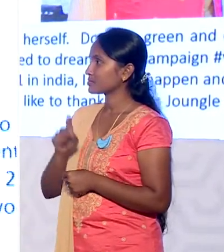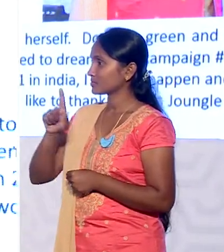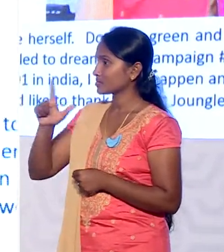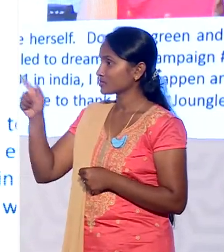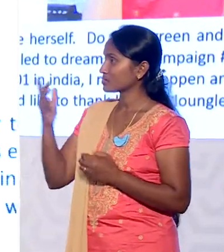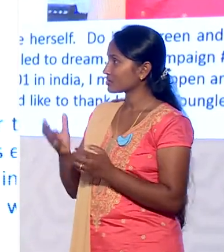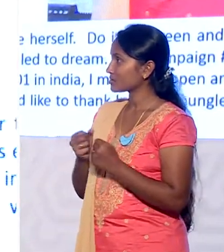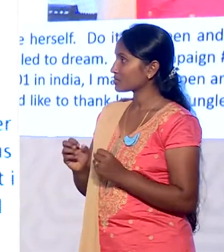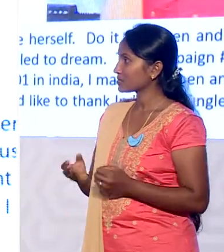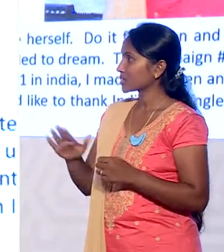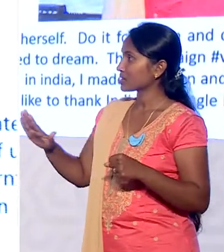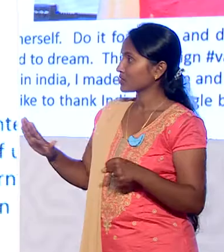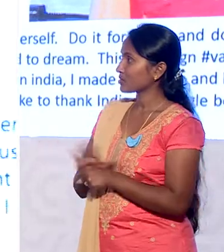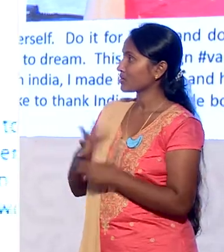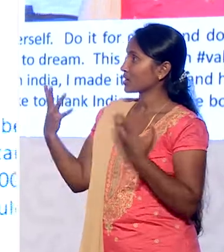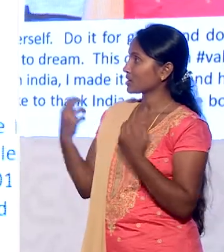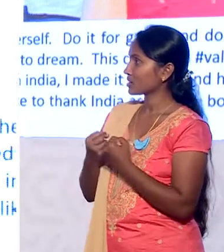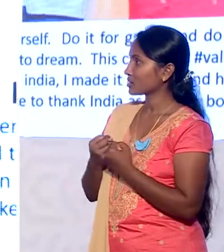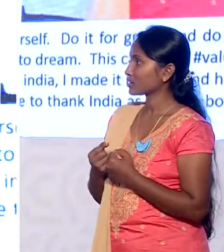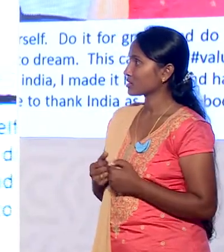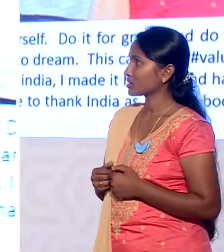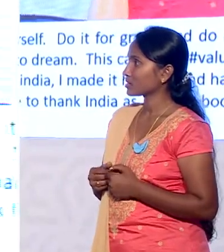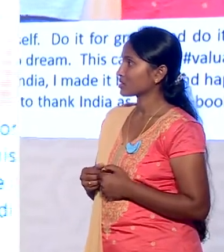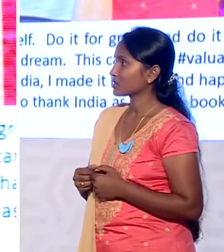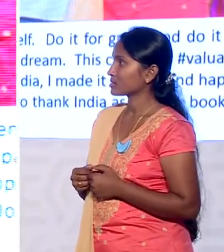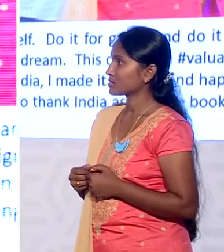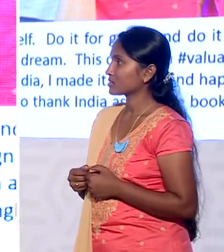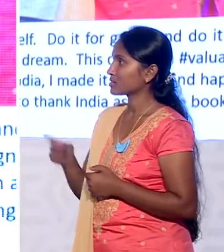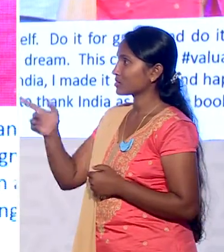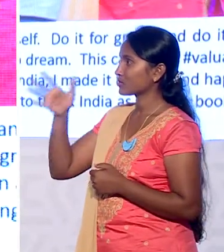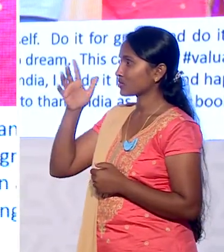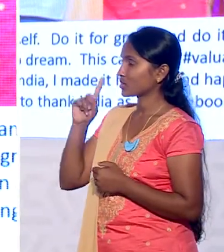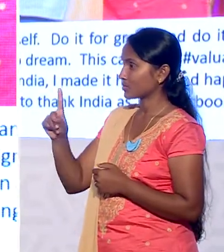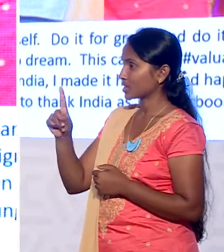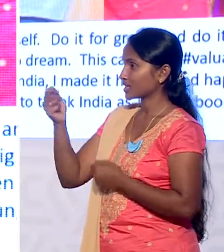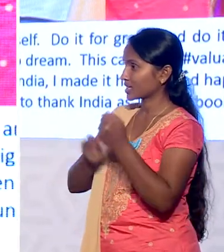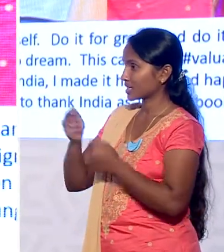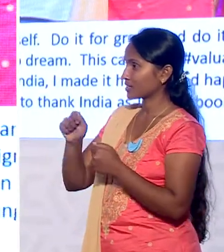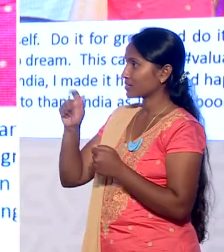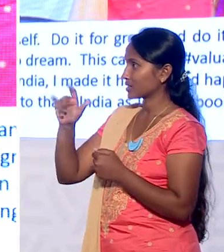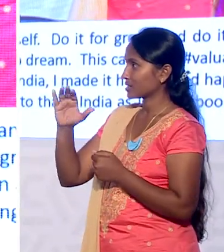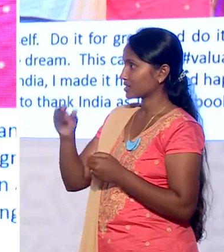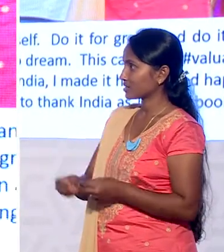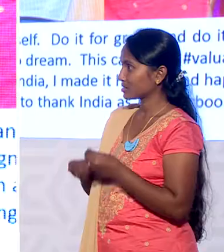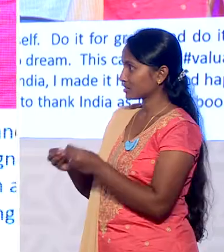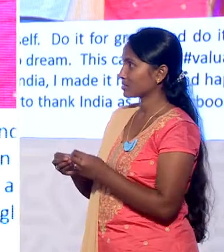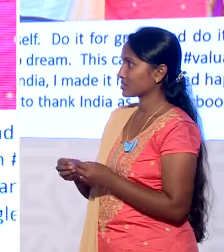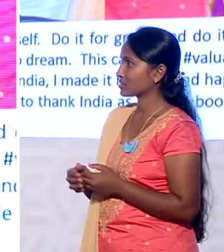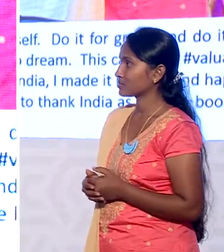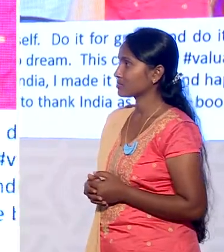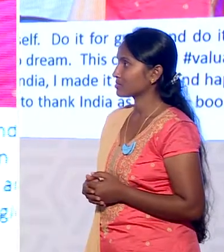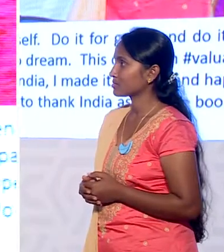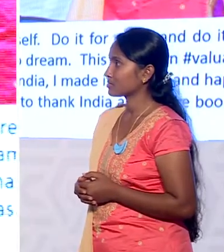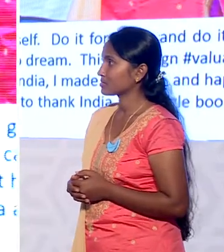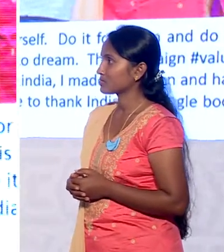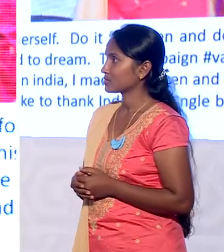to discover by complete accident, well, maybe not, is that my father gave me one driving lesson. Not that we could have afforded I'd driven, but